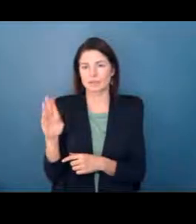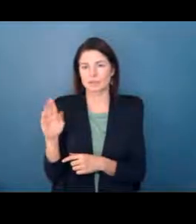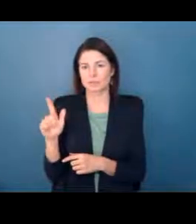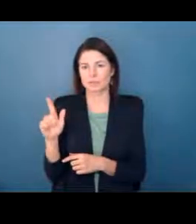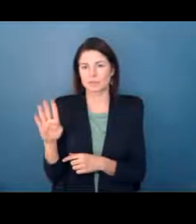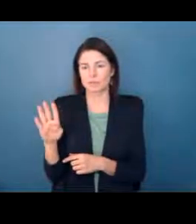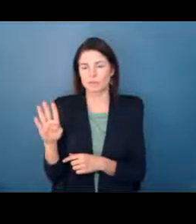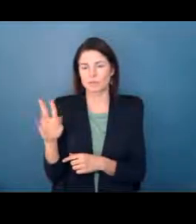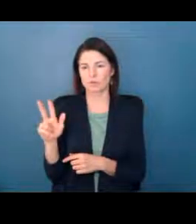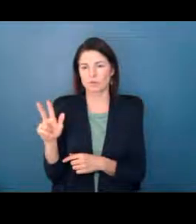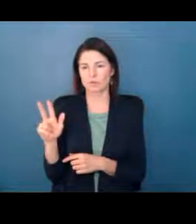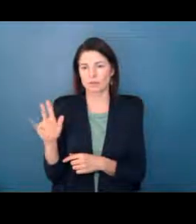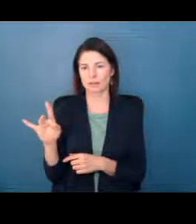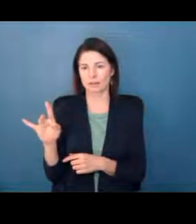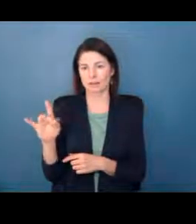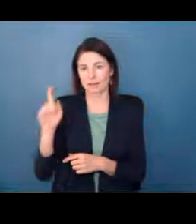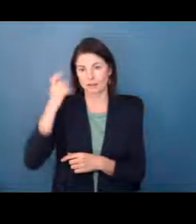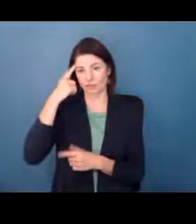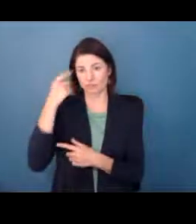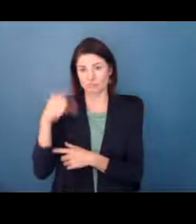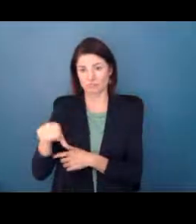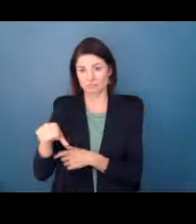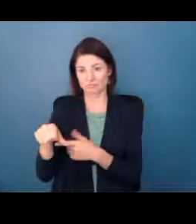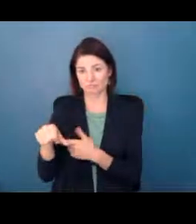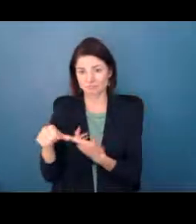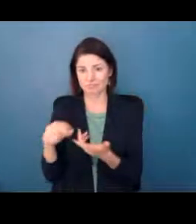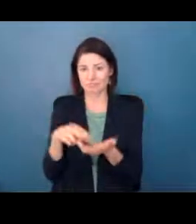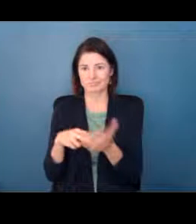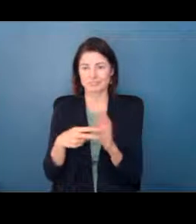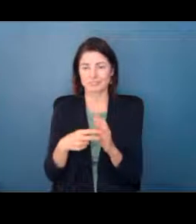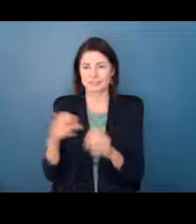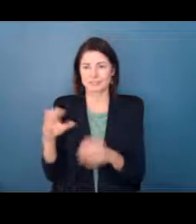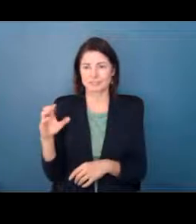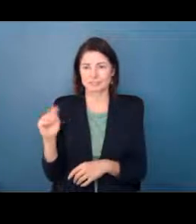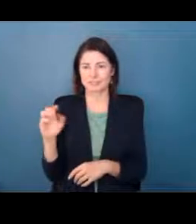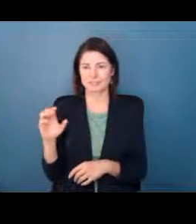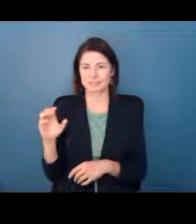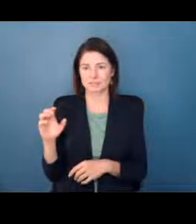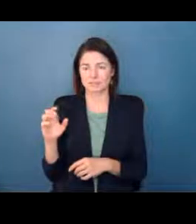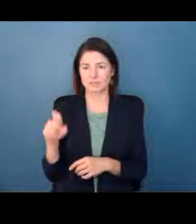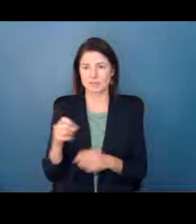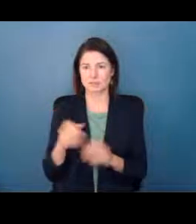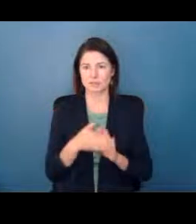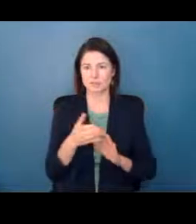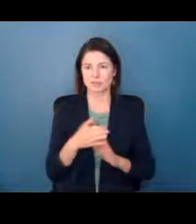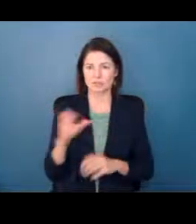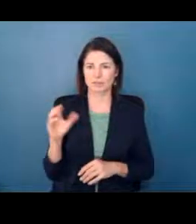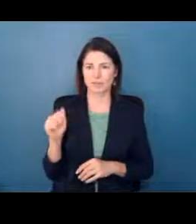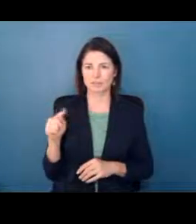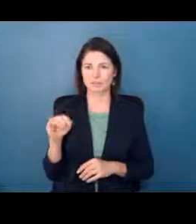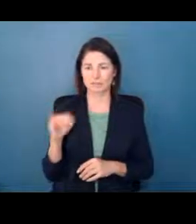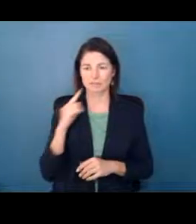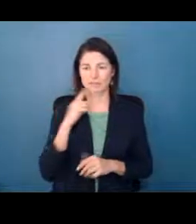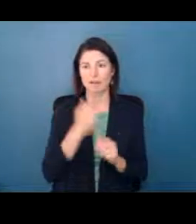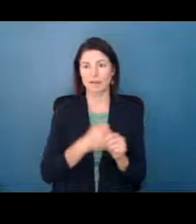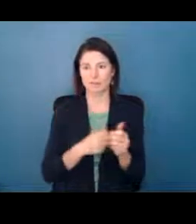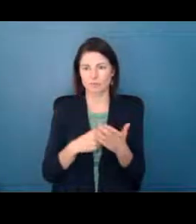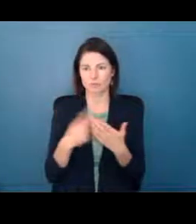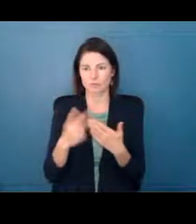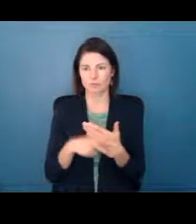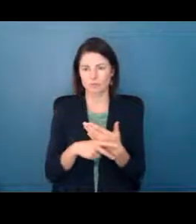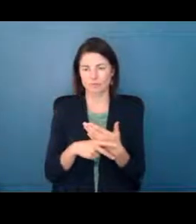codified CAPTI, it makes it more important than ever that the CTC operationalize CAPTI in every program. The effects of